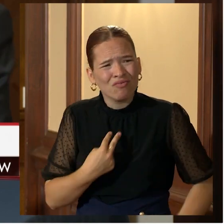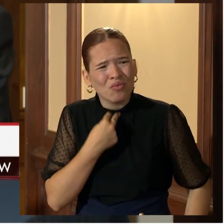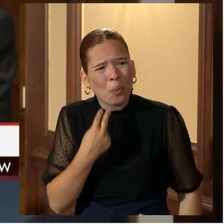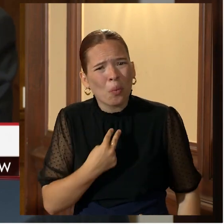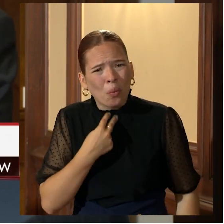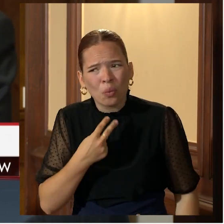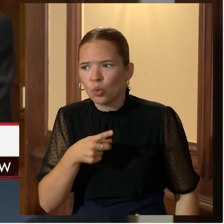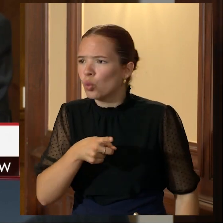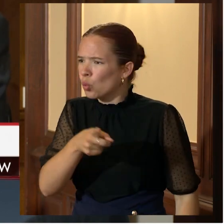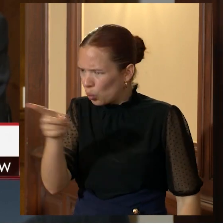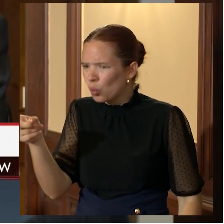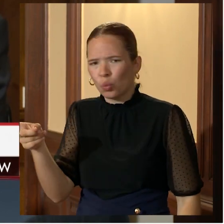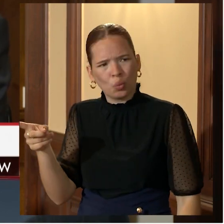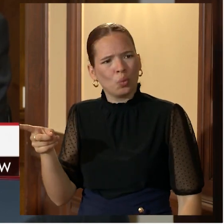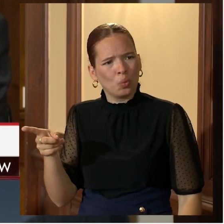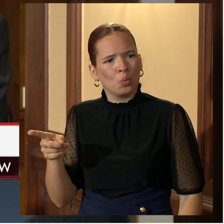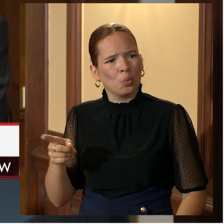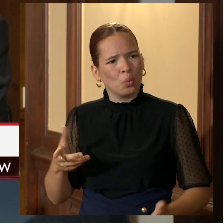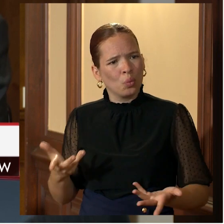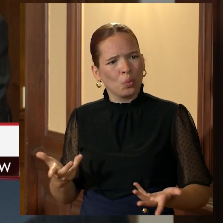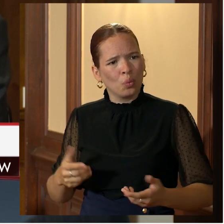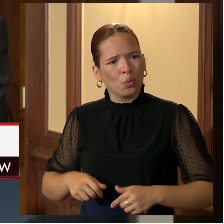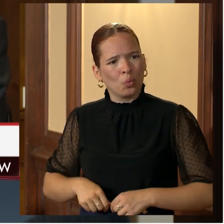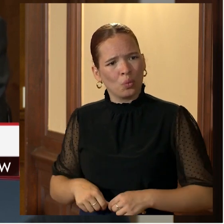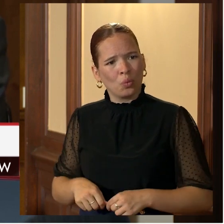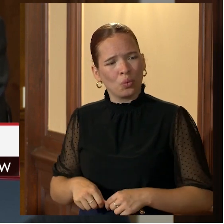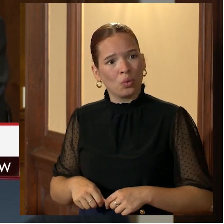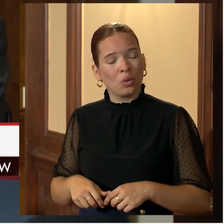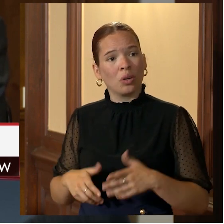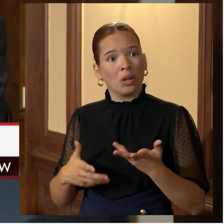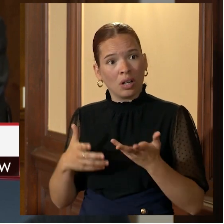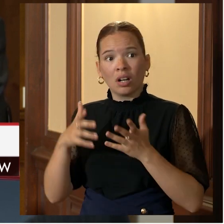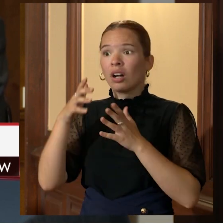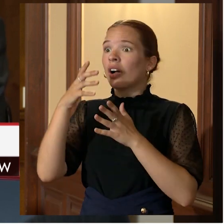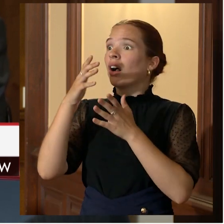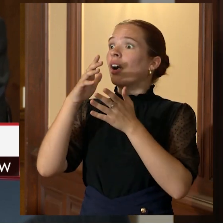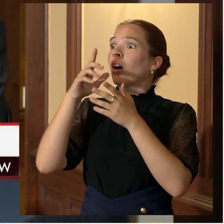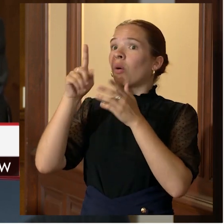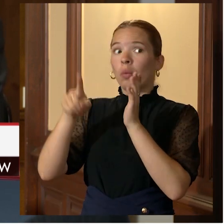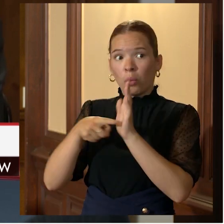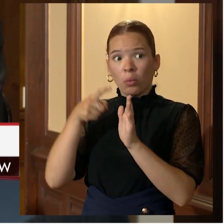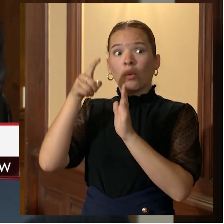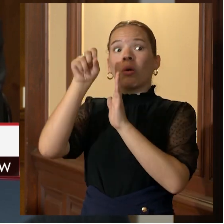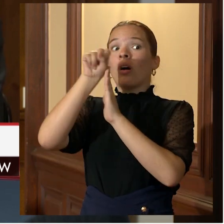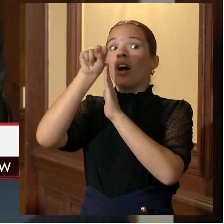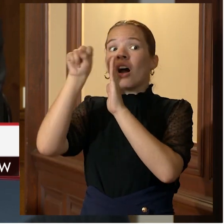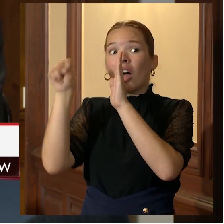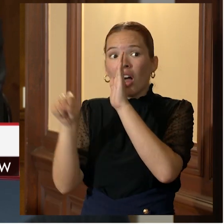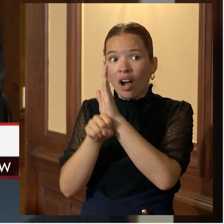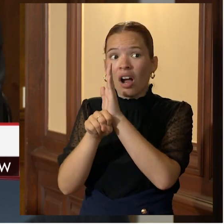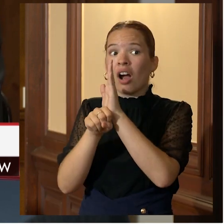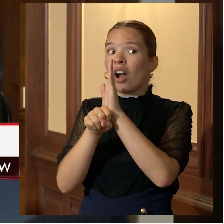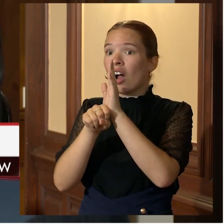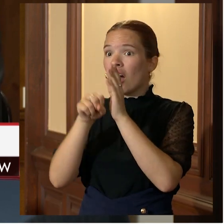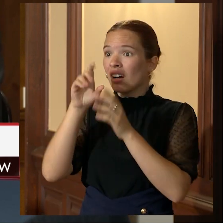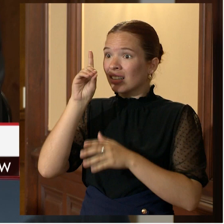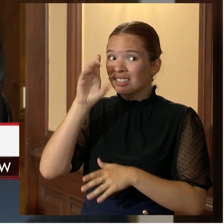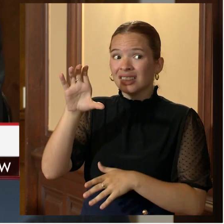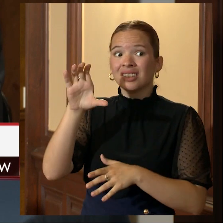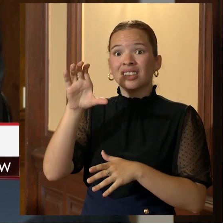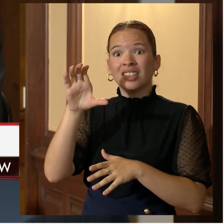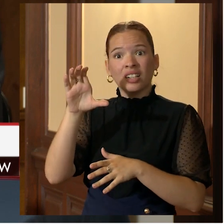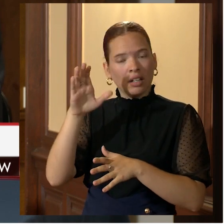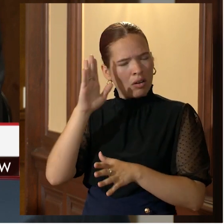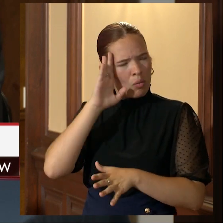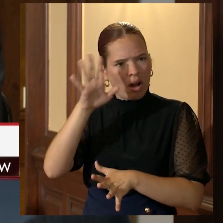But statehood impacts more than just a voting representative. It impacts healthcare, public safety, it impacts the money that's made here, it impacts